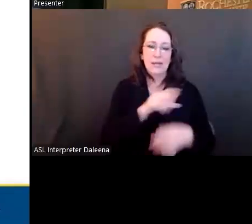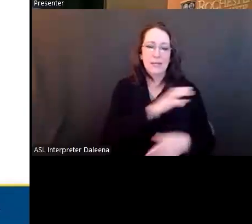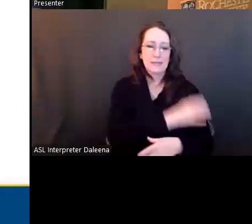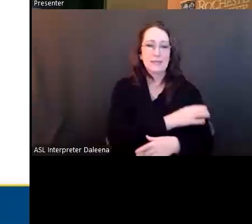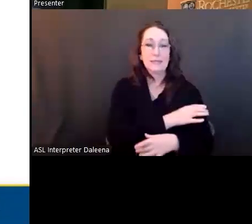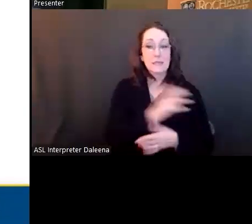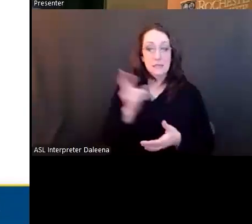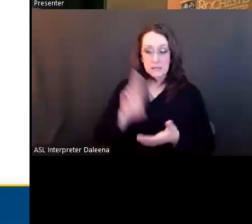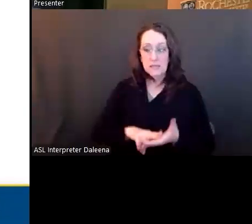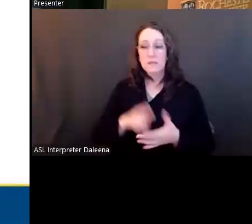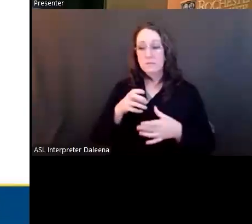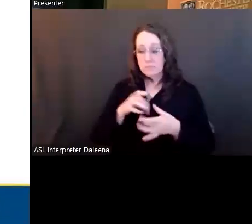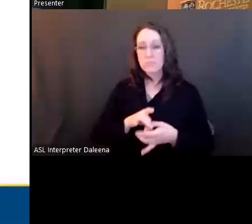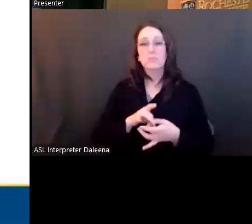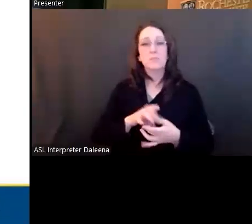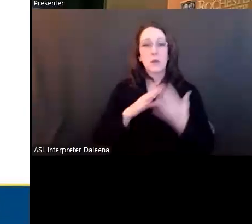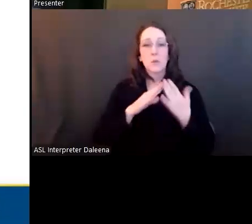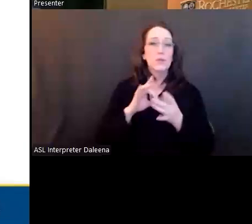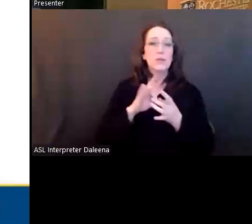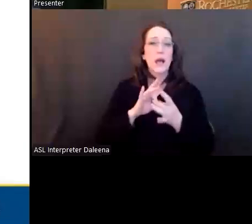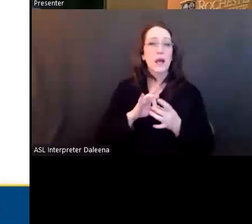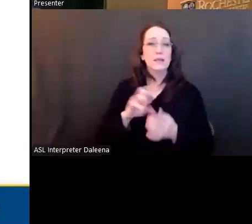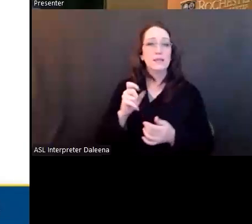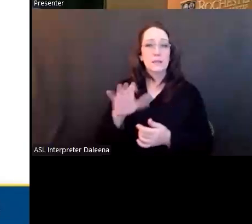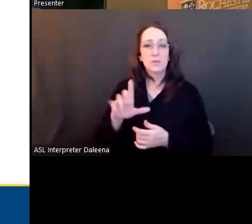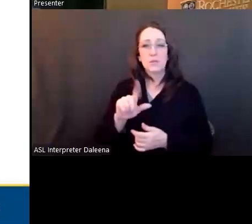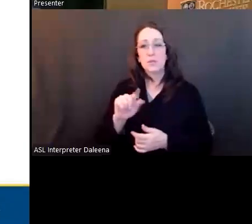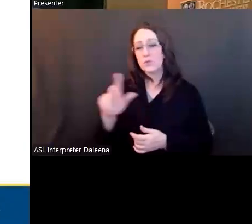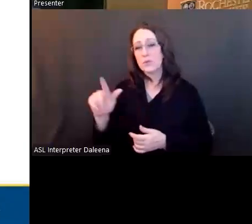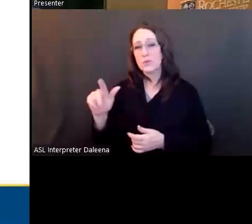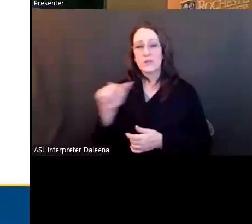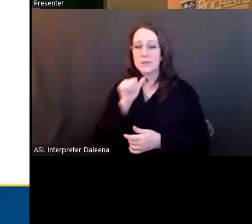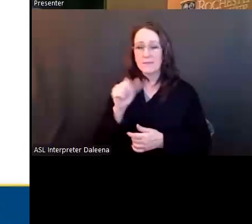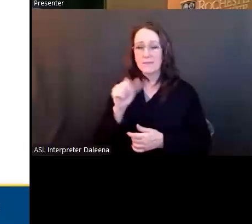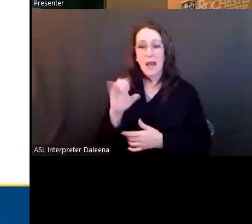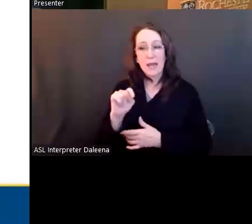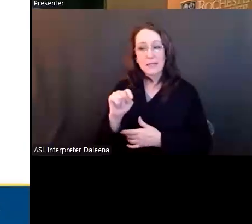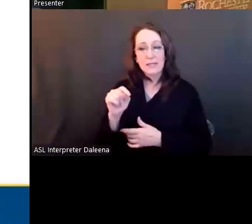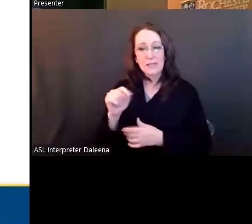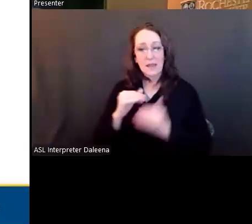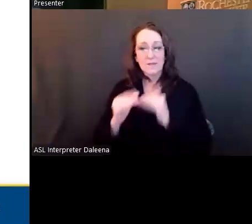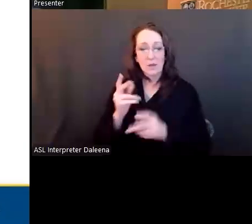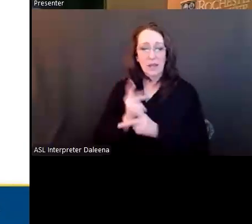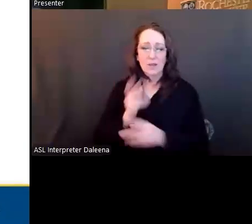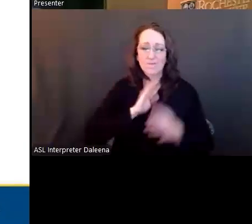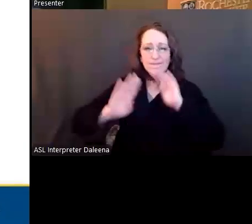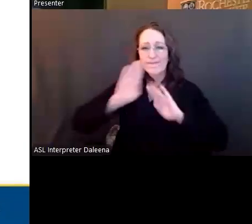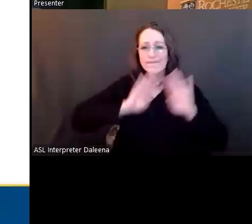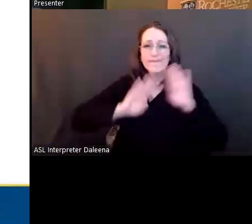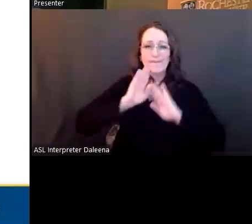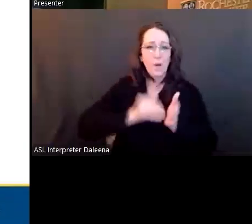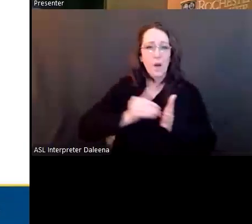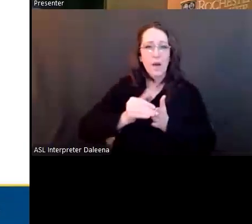enrolled in Community Ties in December of 2023 due to no longer requiring ACT level of care, frustration with the frequency of